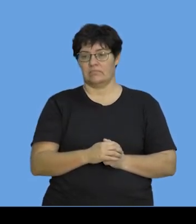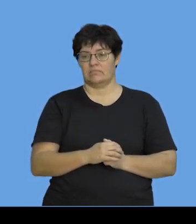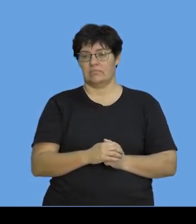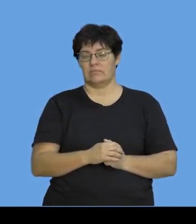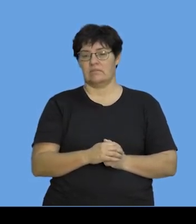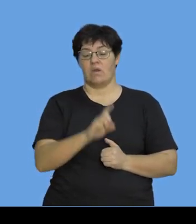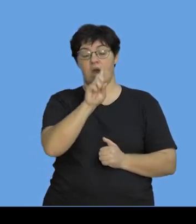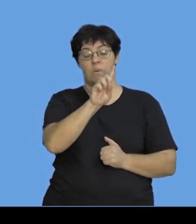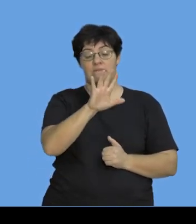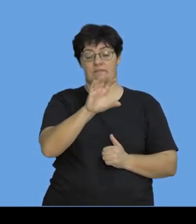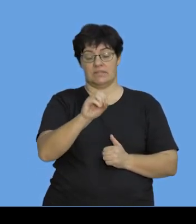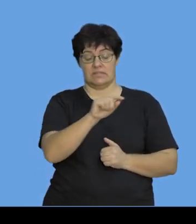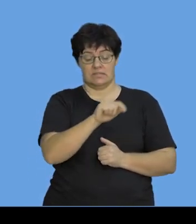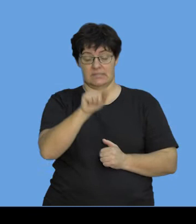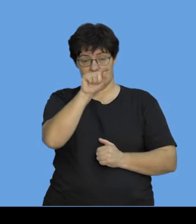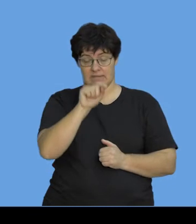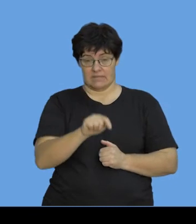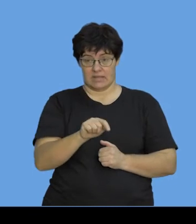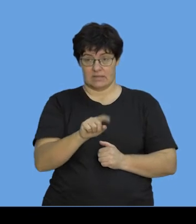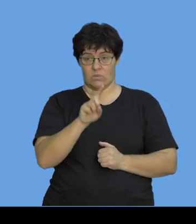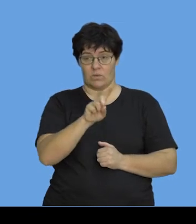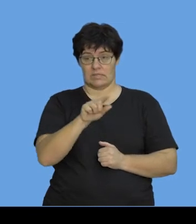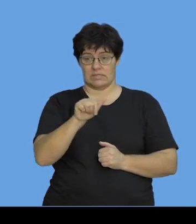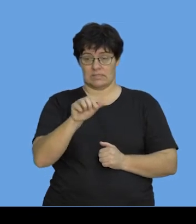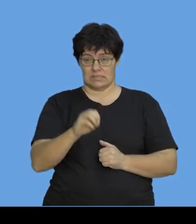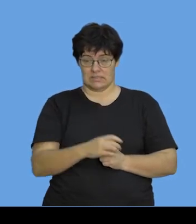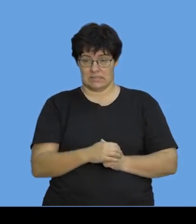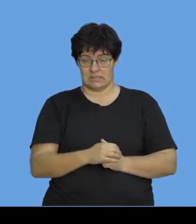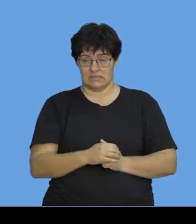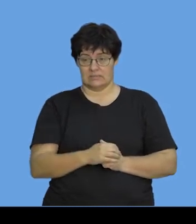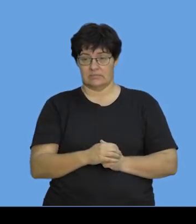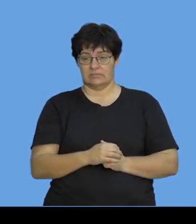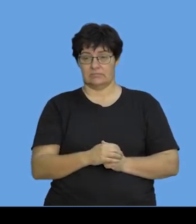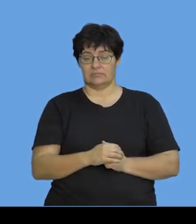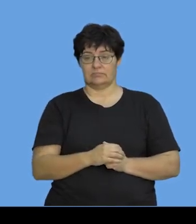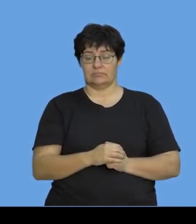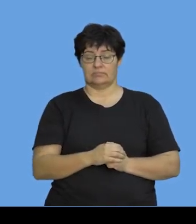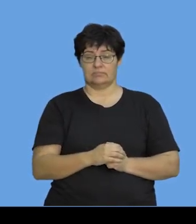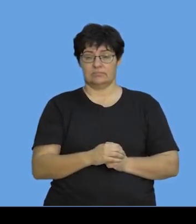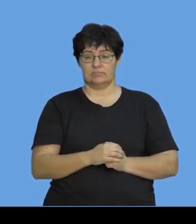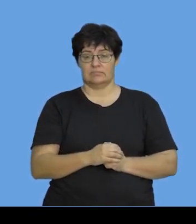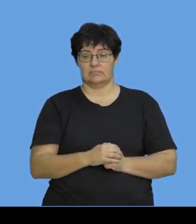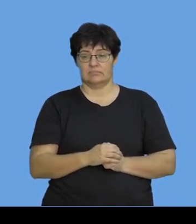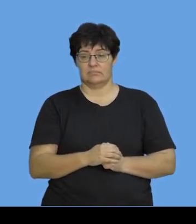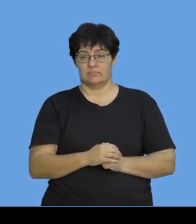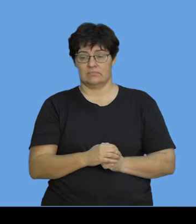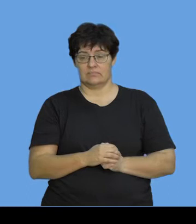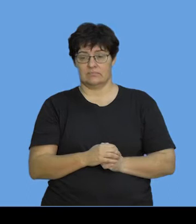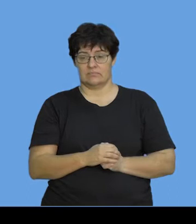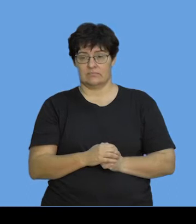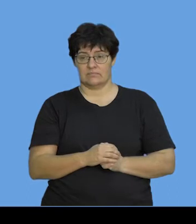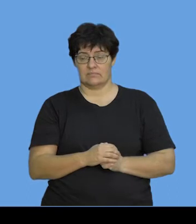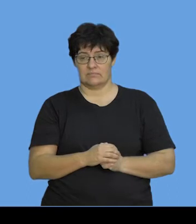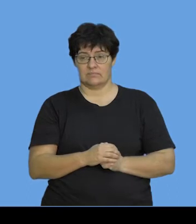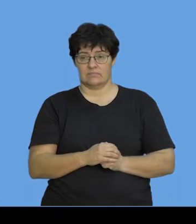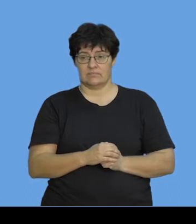have 150, that's the mass of the sample, divided by the molar mass, which is 160 grams